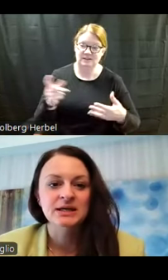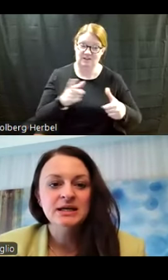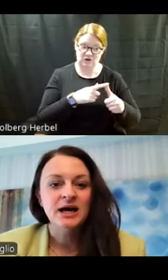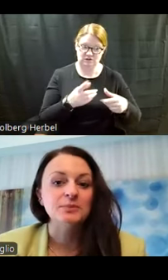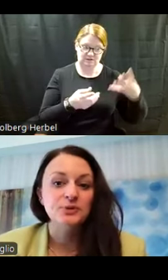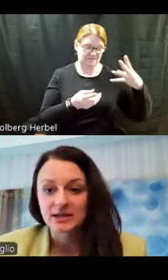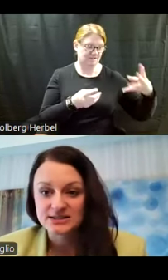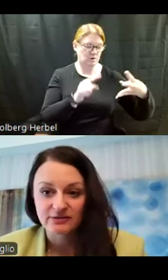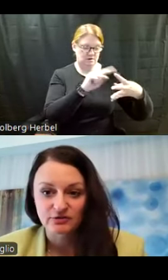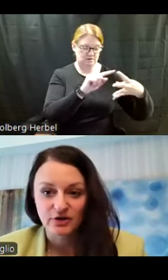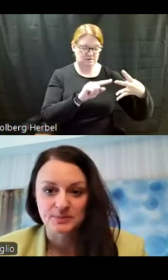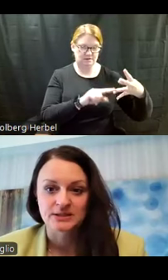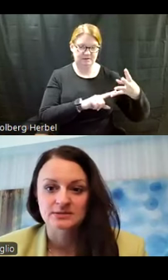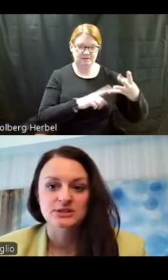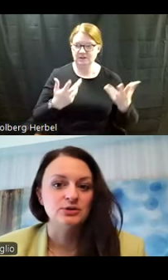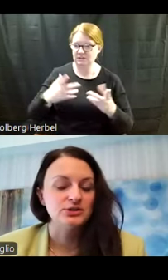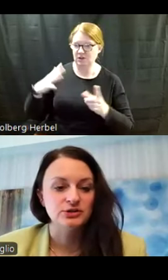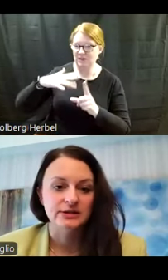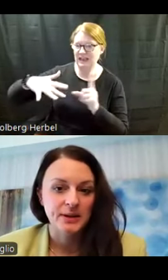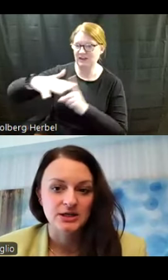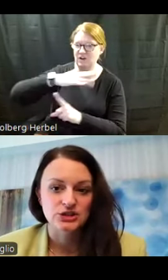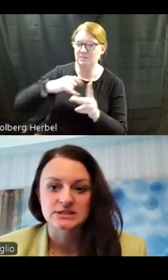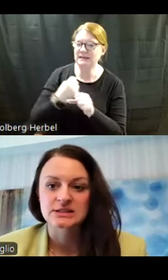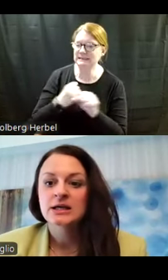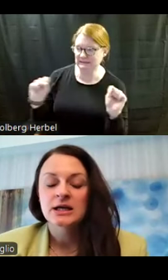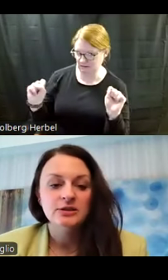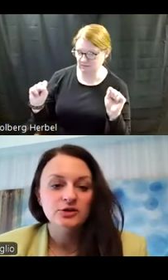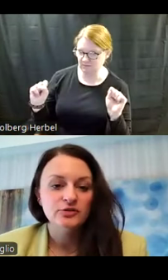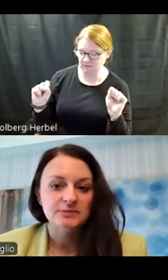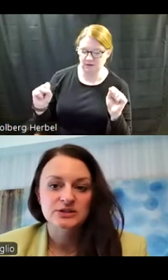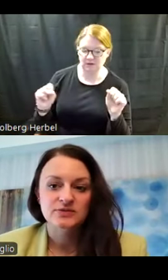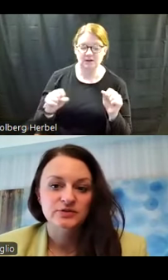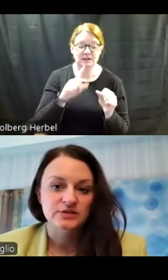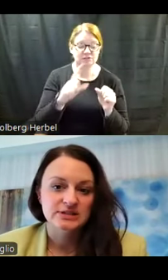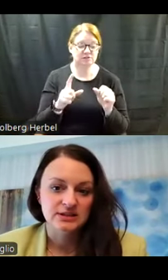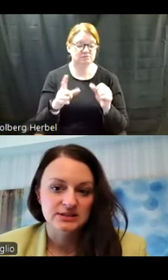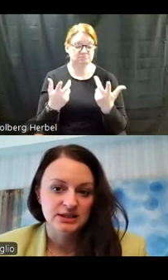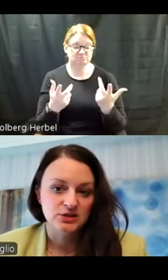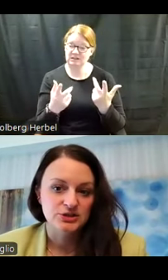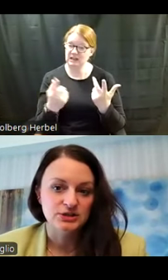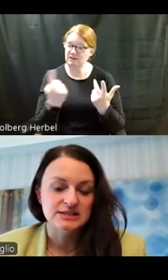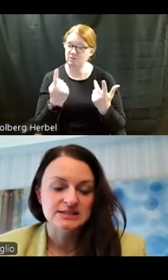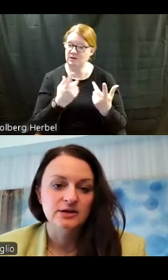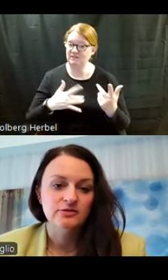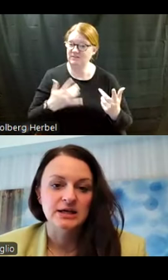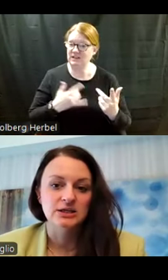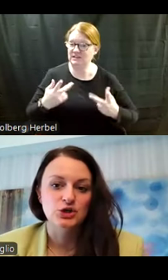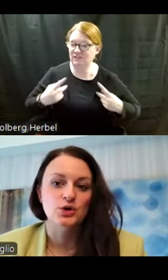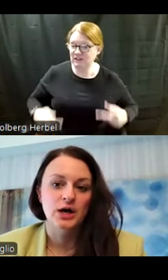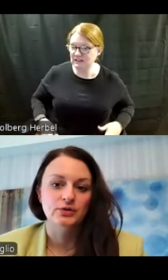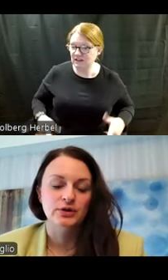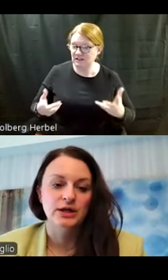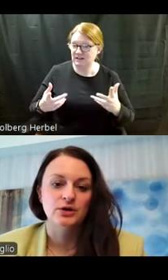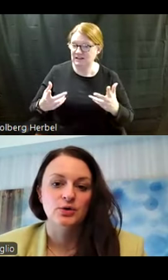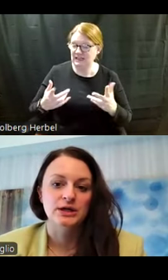but creating a safe environment. So ensuring that patients and their families feel physically and psychologically safe in